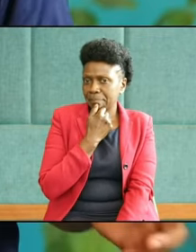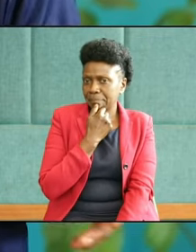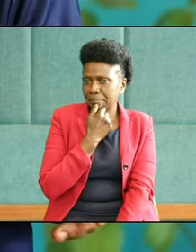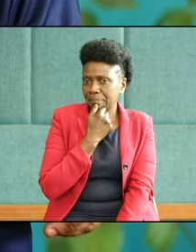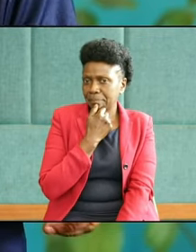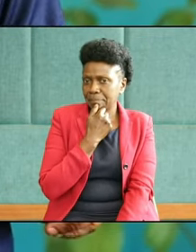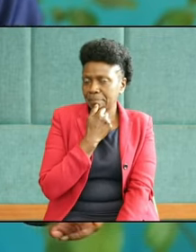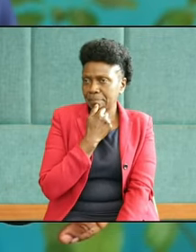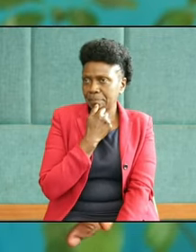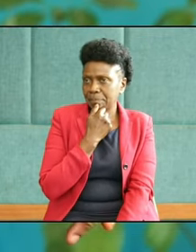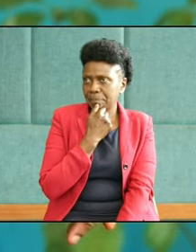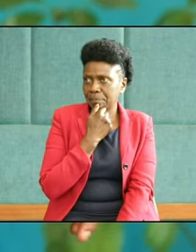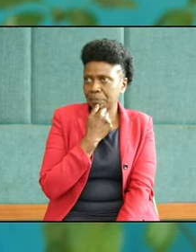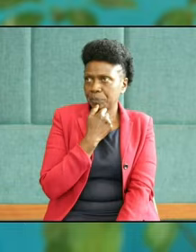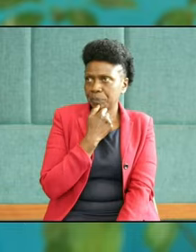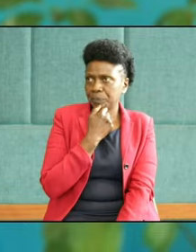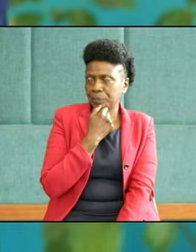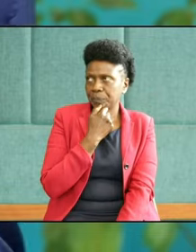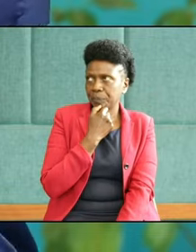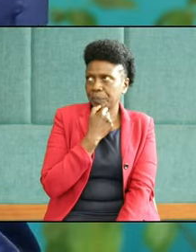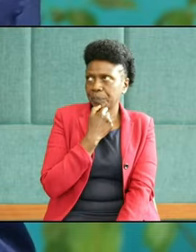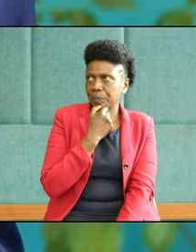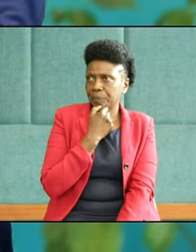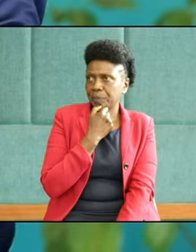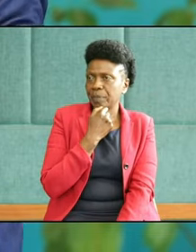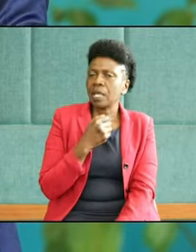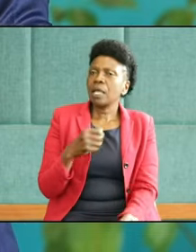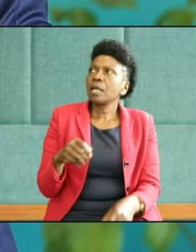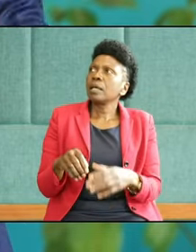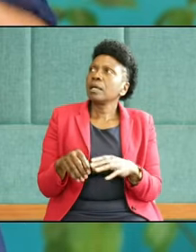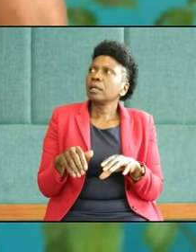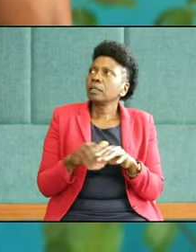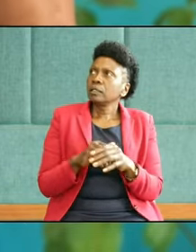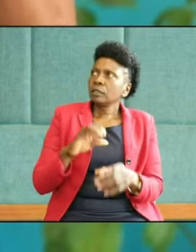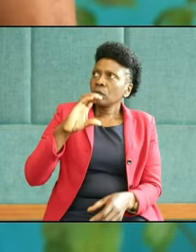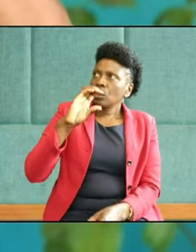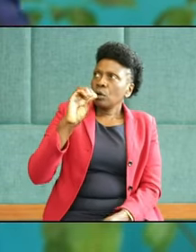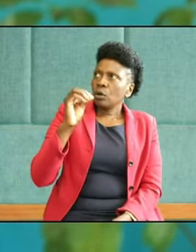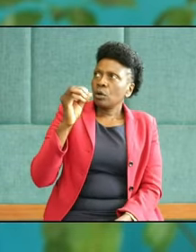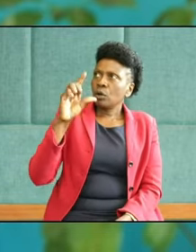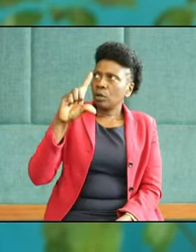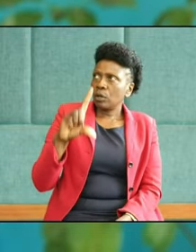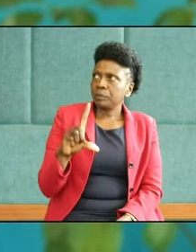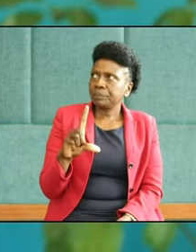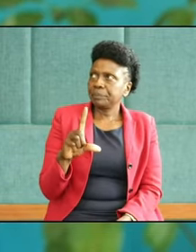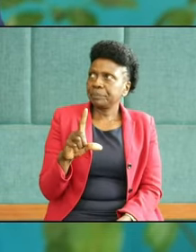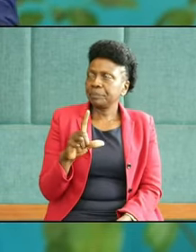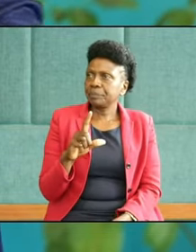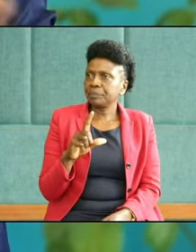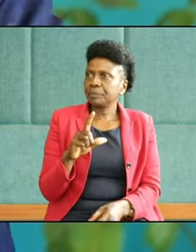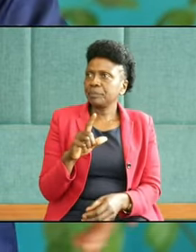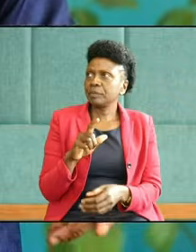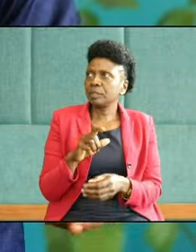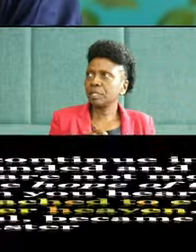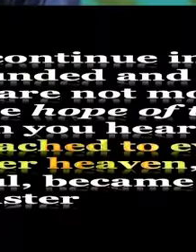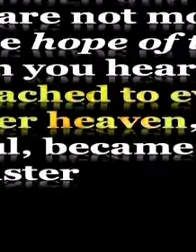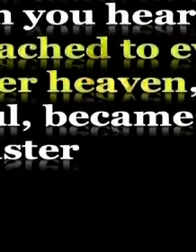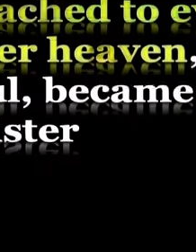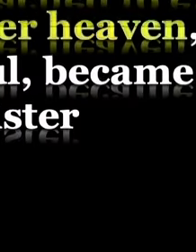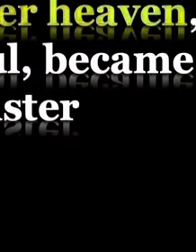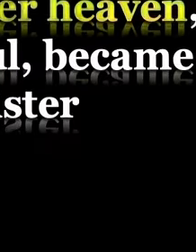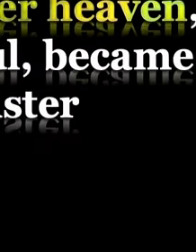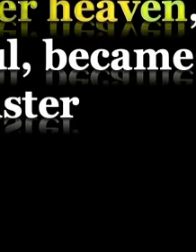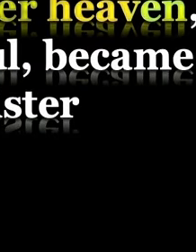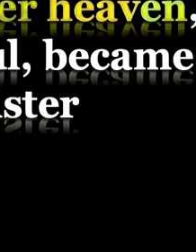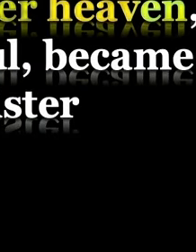Let me say it this way. In Colossians, I like the way the writer put it. If indeed